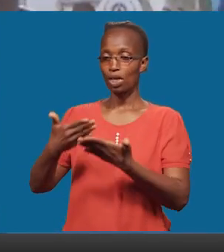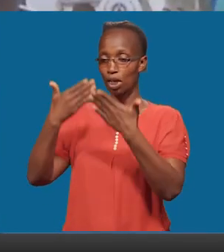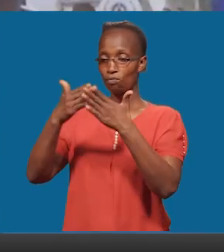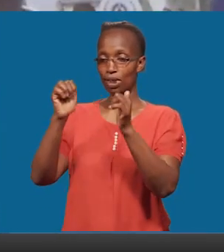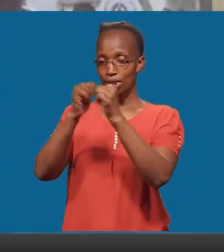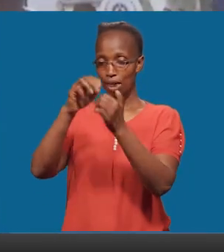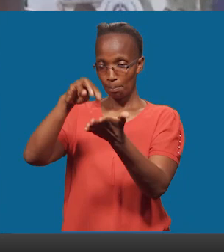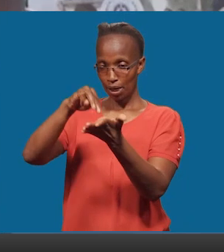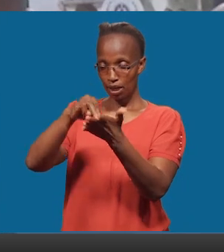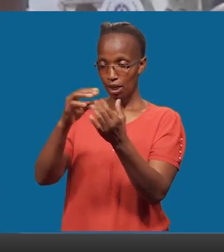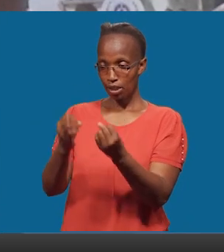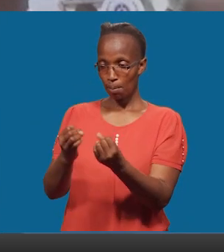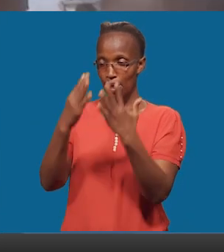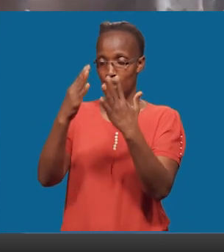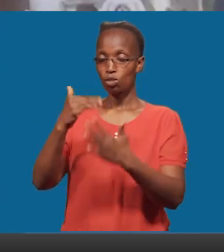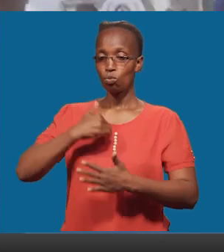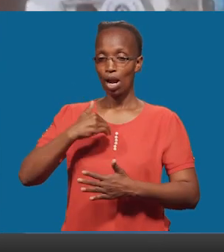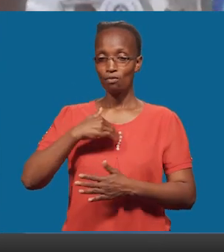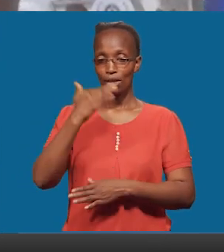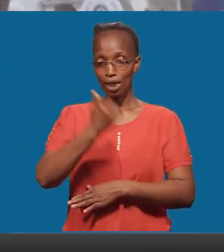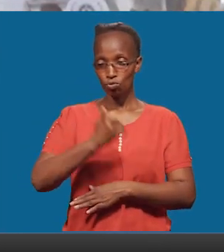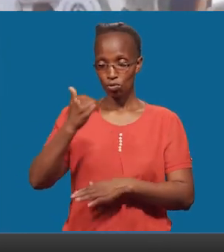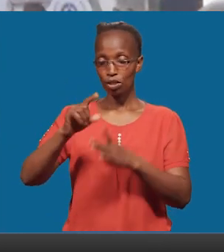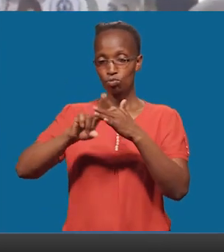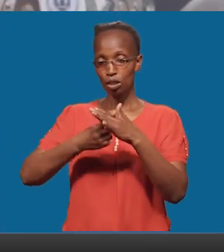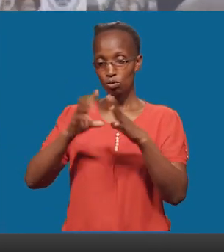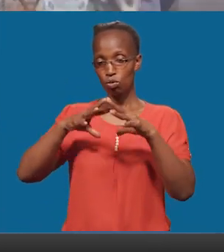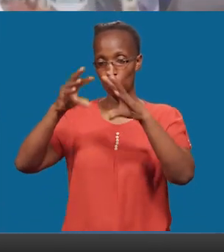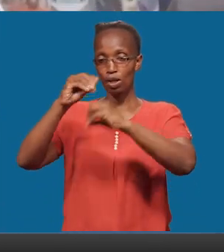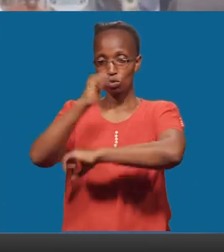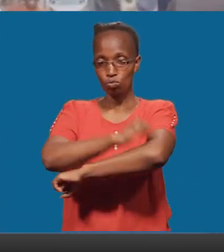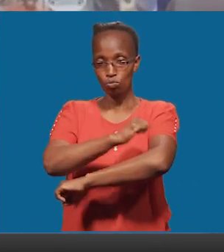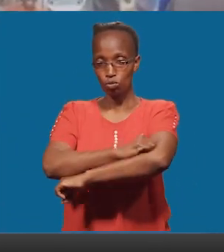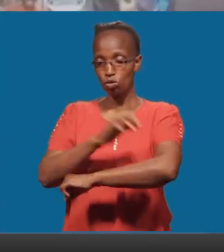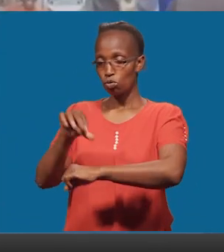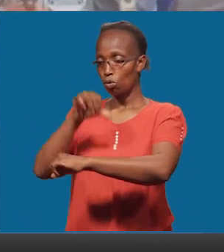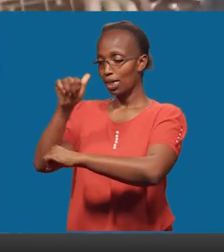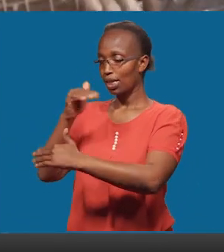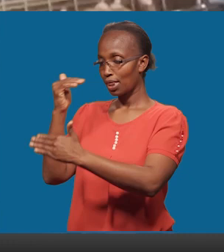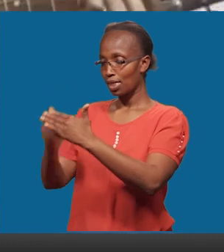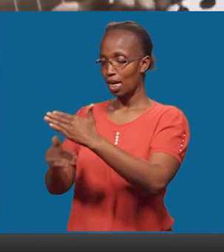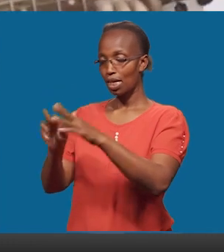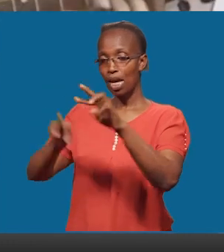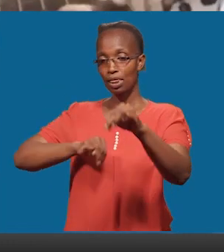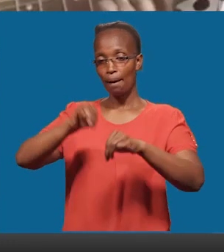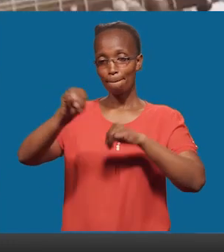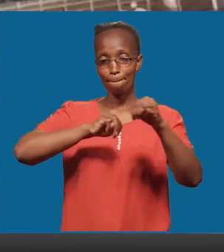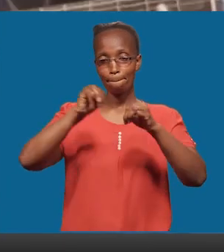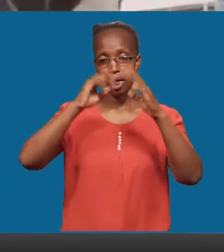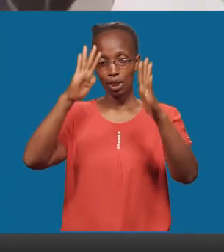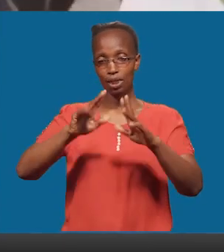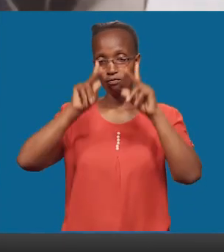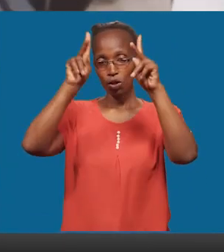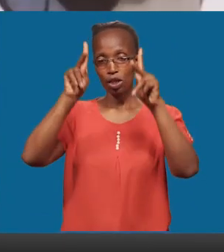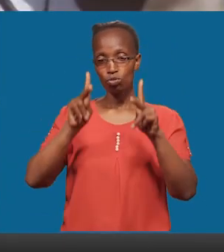10 million. There is no child who has been left, so as far as children are concerned, they'll now go to school from Game. Kwa upande wake,